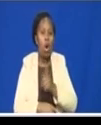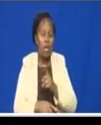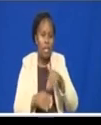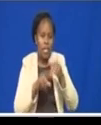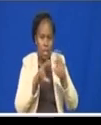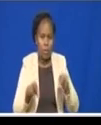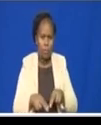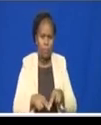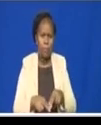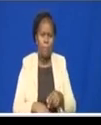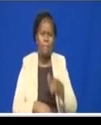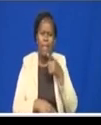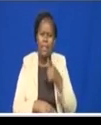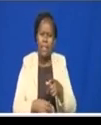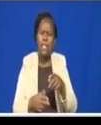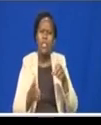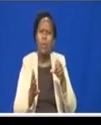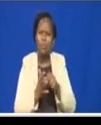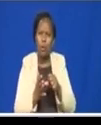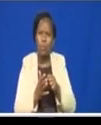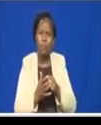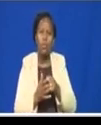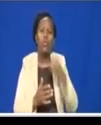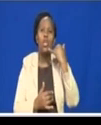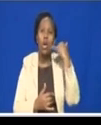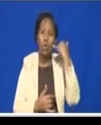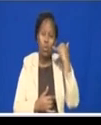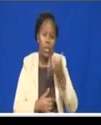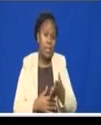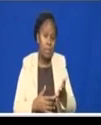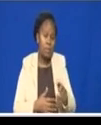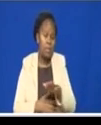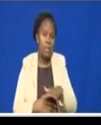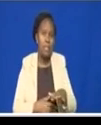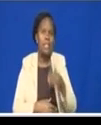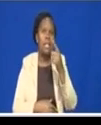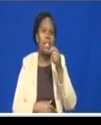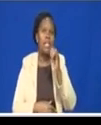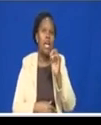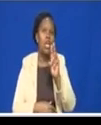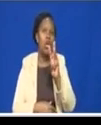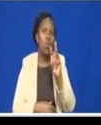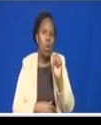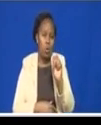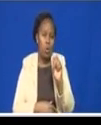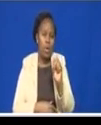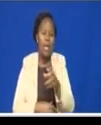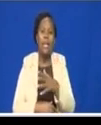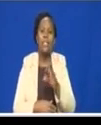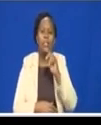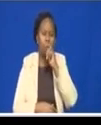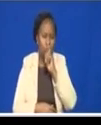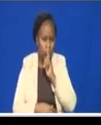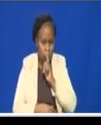There is such a contrast between Nakuru and this place, said Tayo quietly. It is so quiet